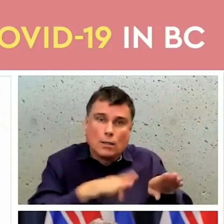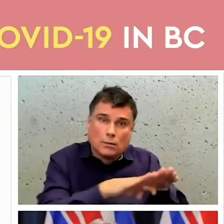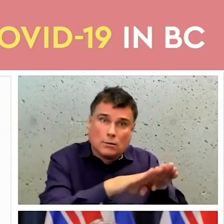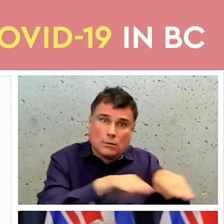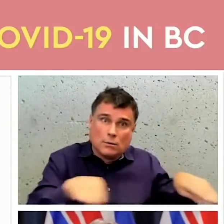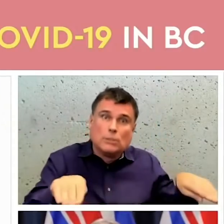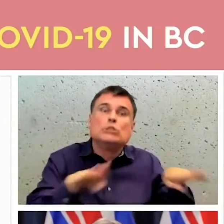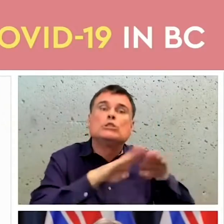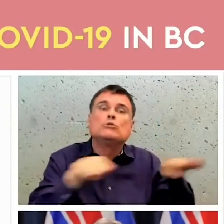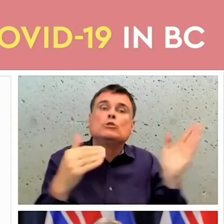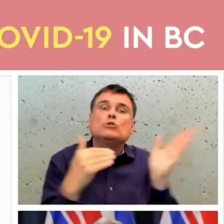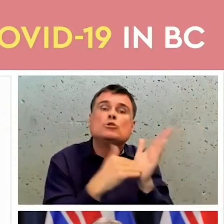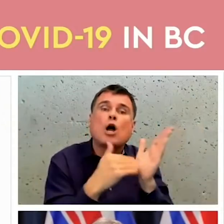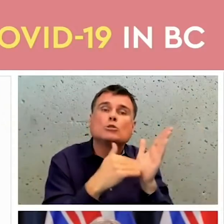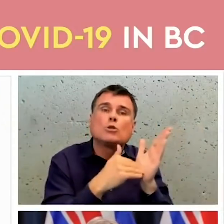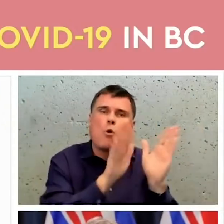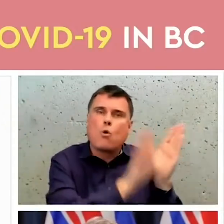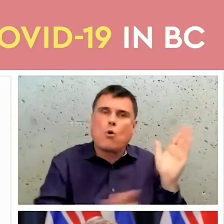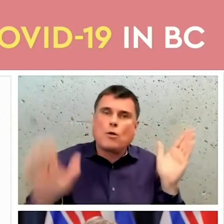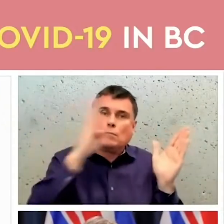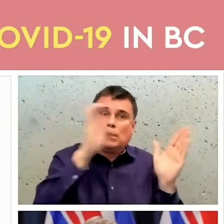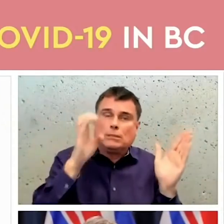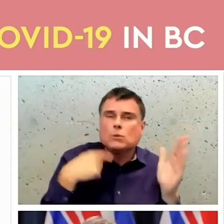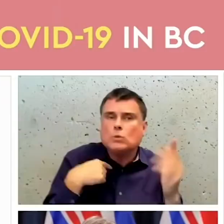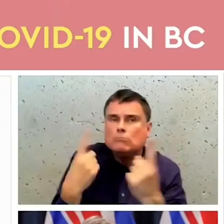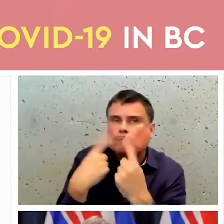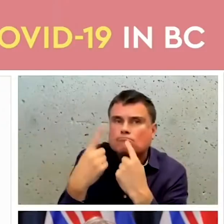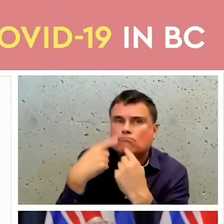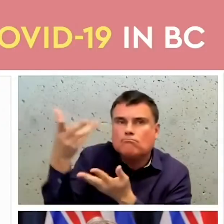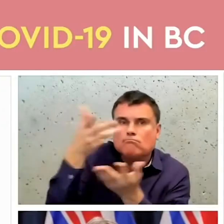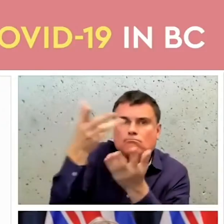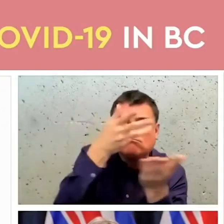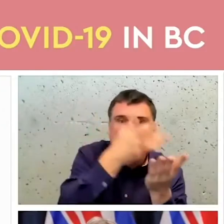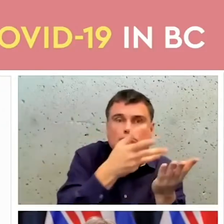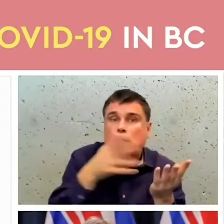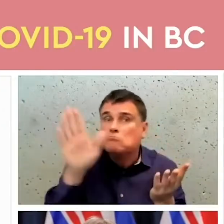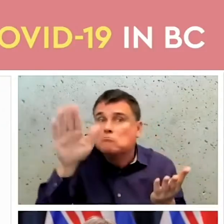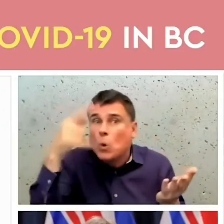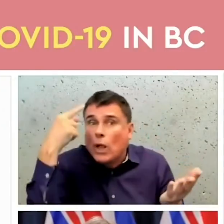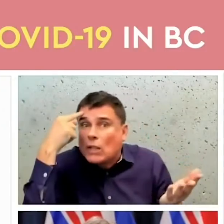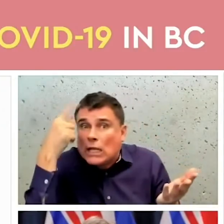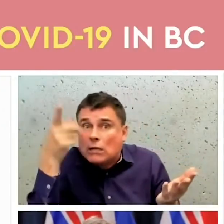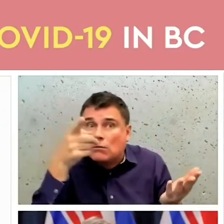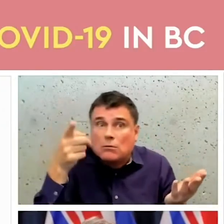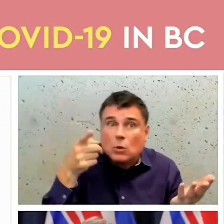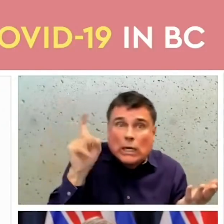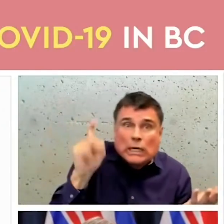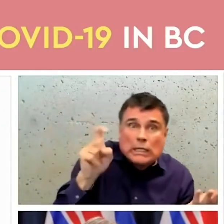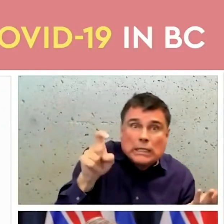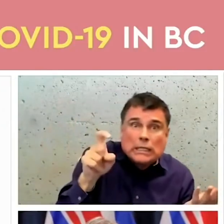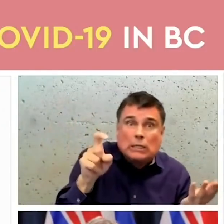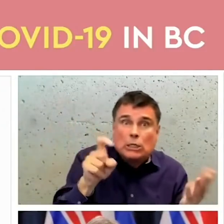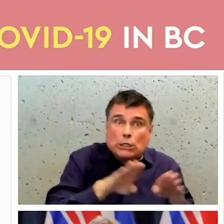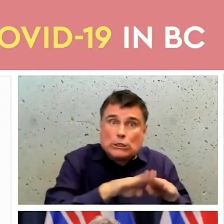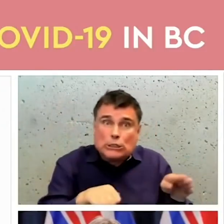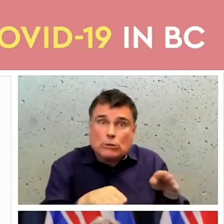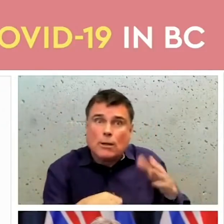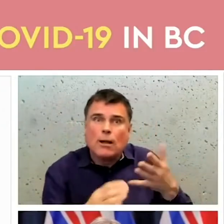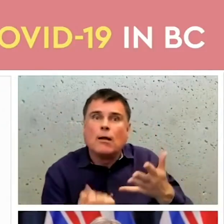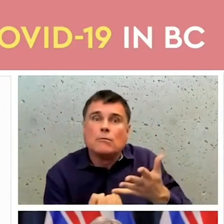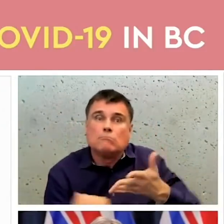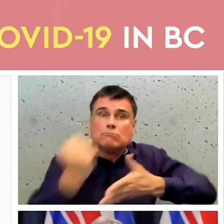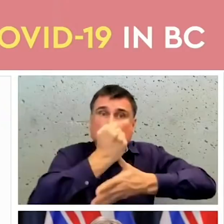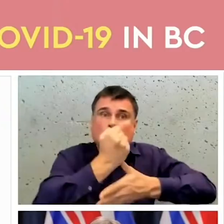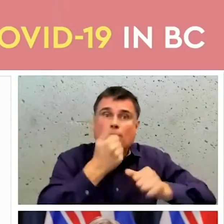disciplines to see if there's a need from their perspective to prioritize any particular group of children. And their advice to